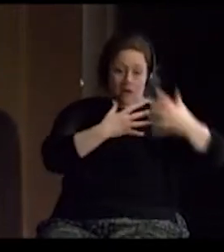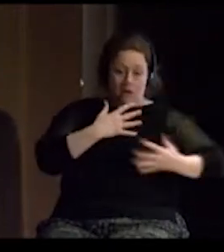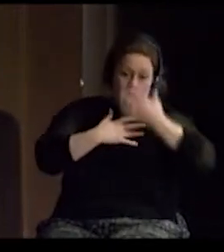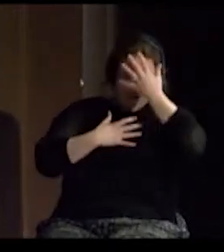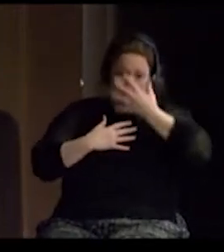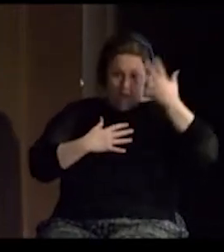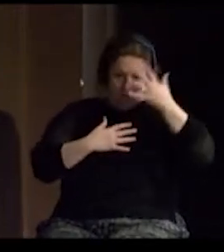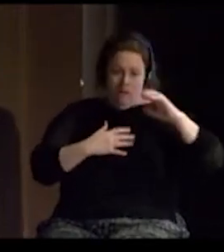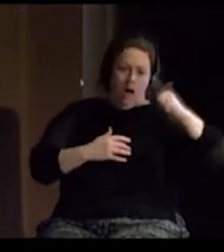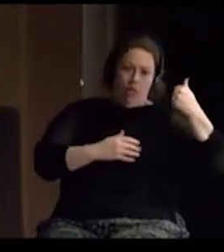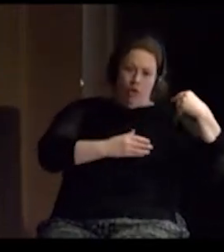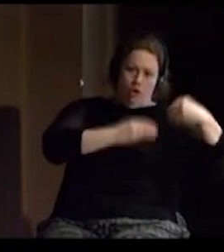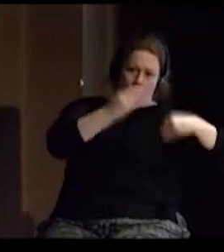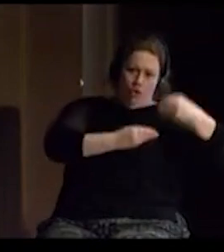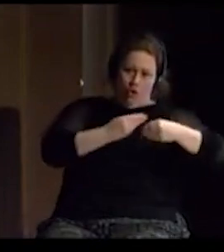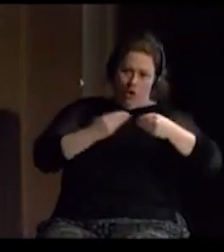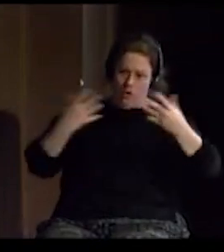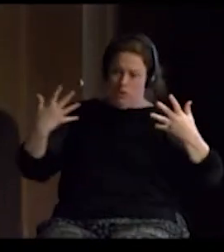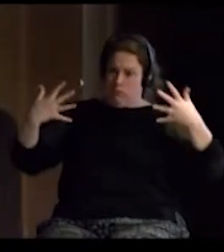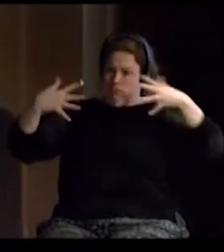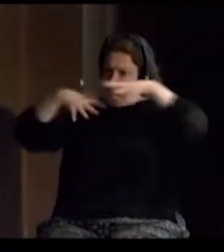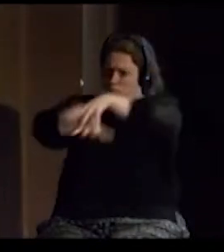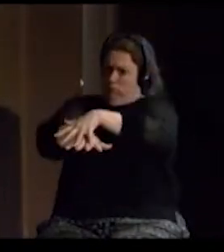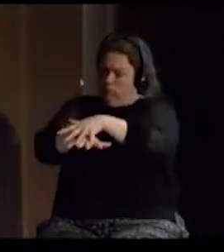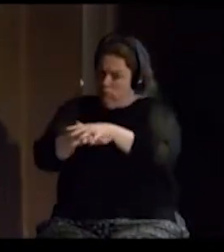so I was just wondering if there's any evidence of that.